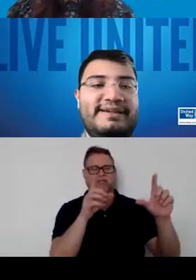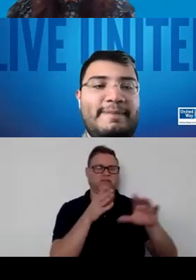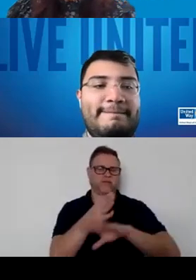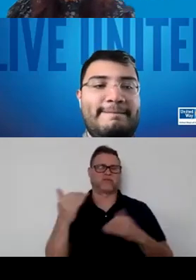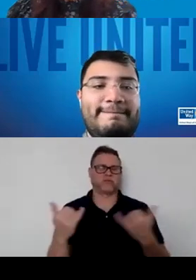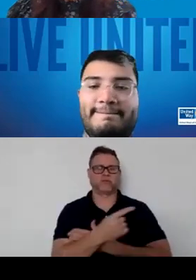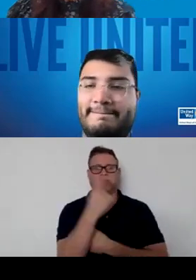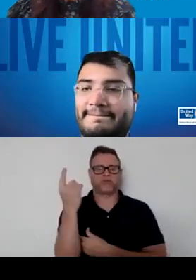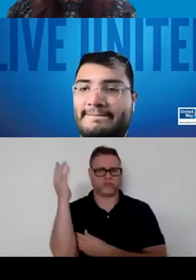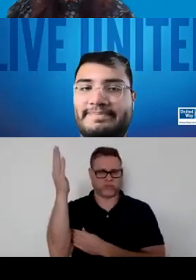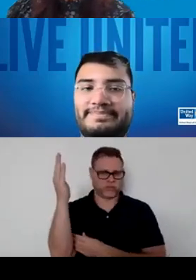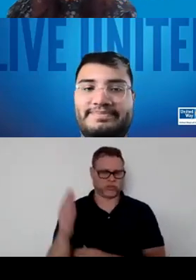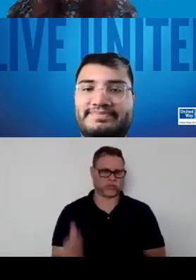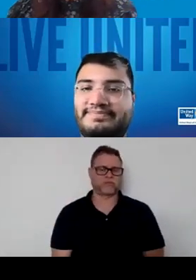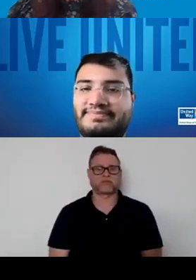presentation.